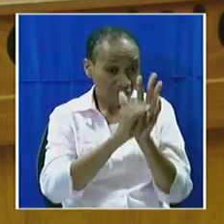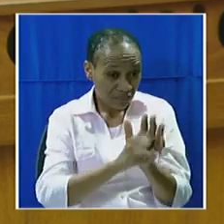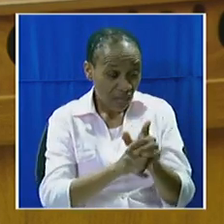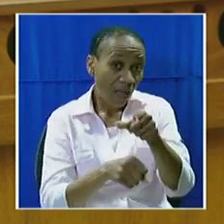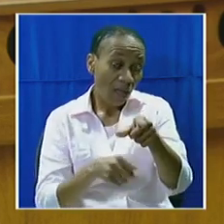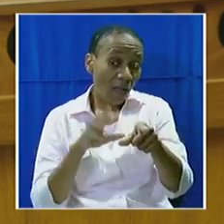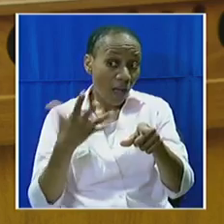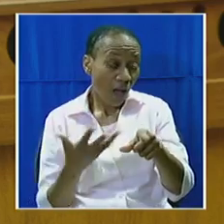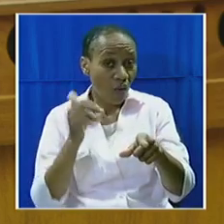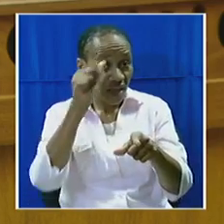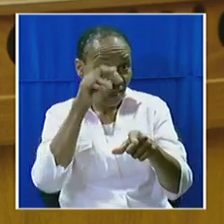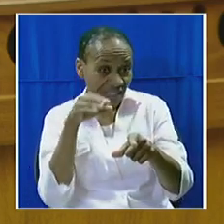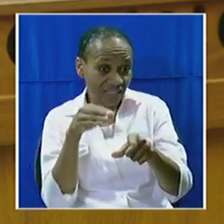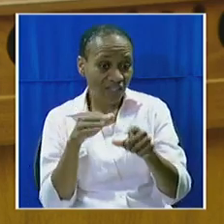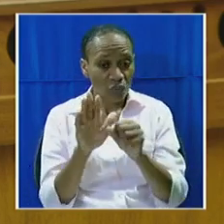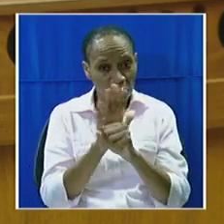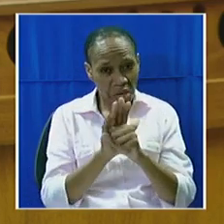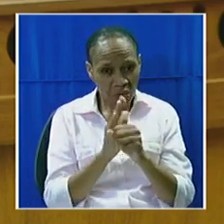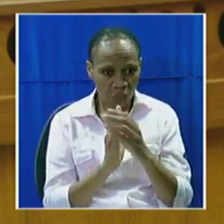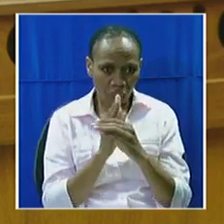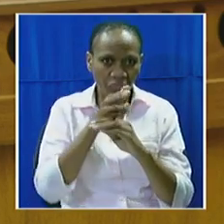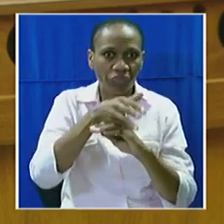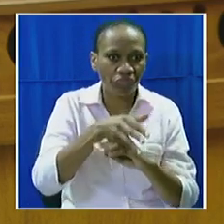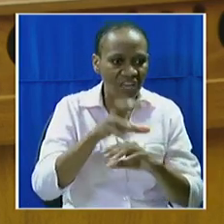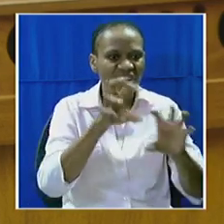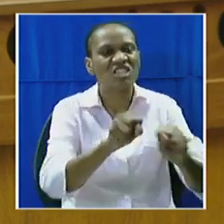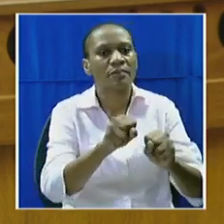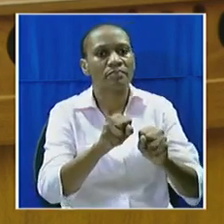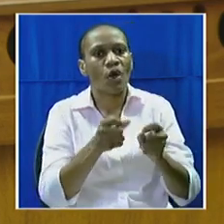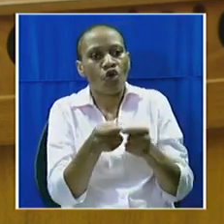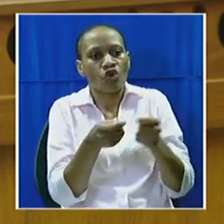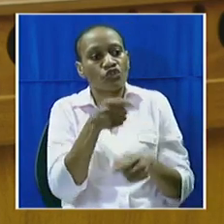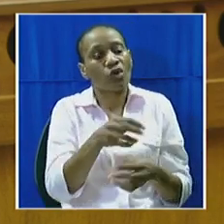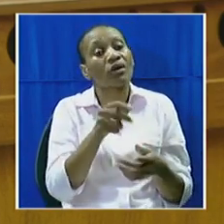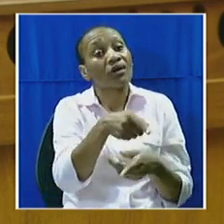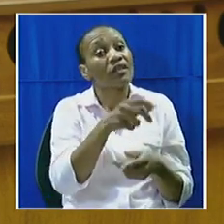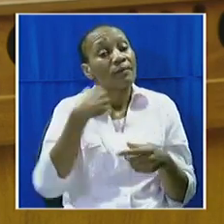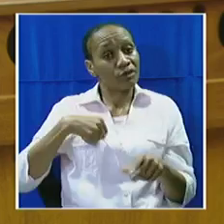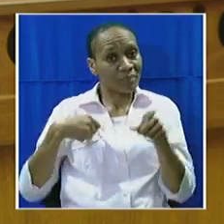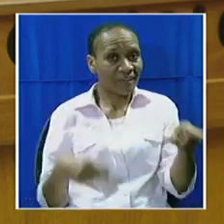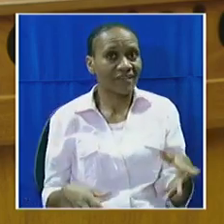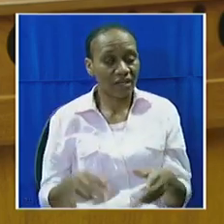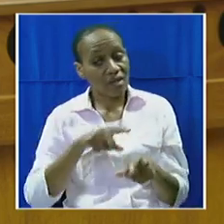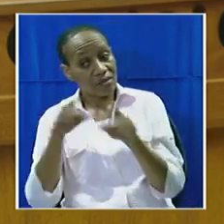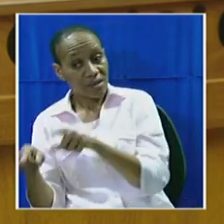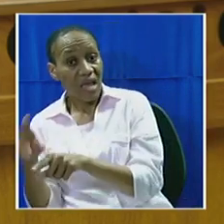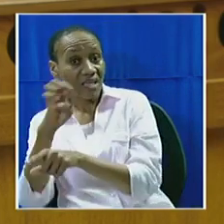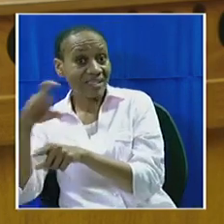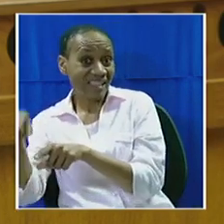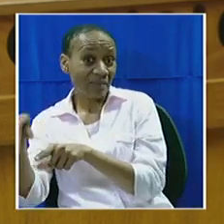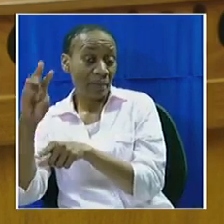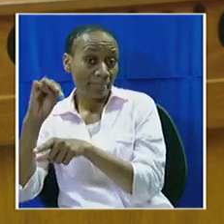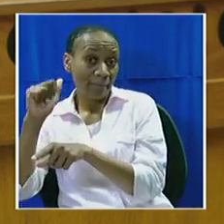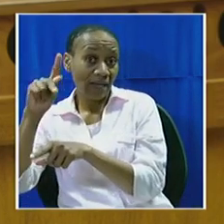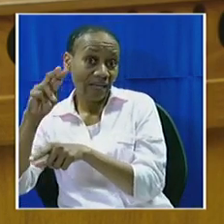is sneaking in the back door to grab back the power that it lost in the election. In Makana, the people have lived